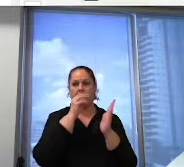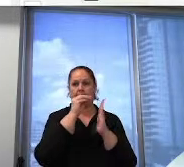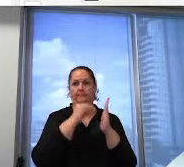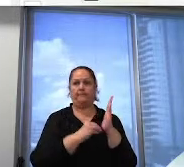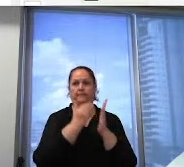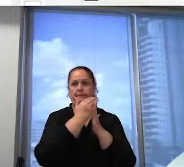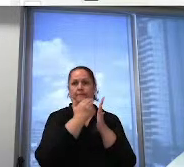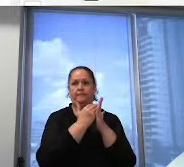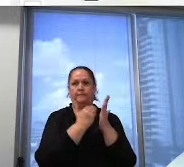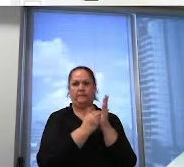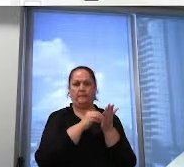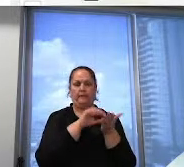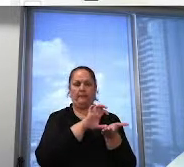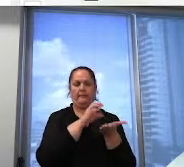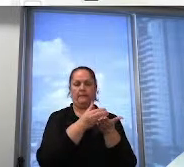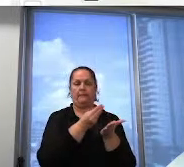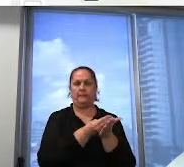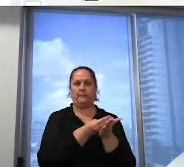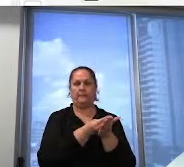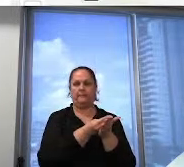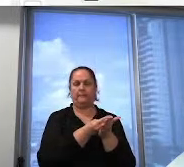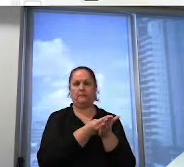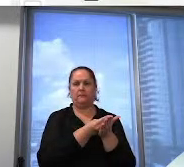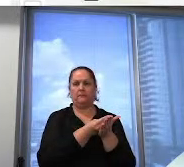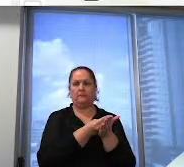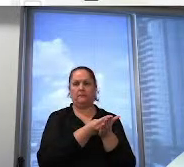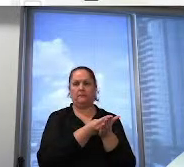are listed in the budget,